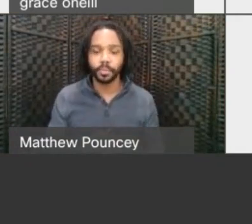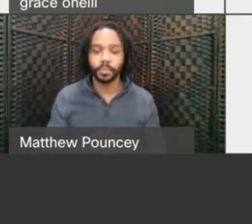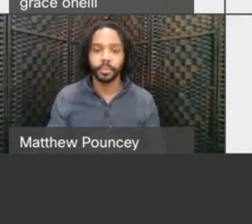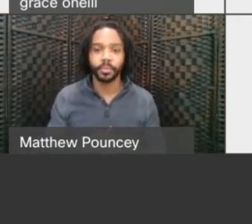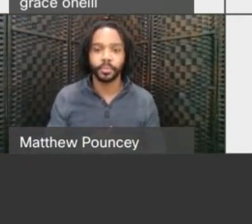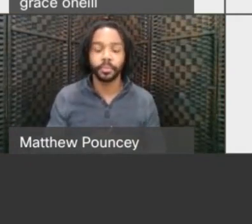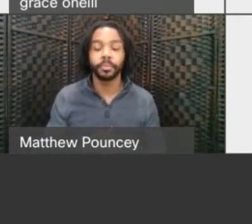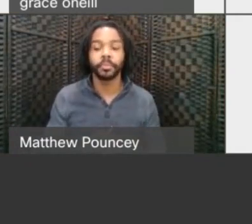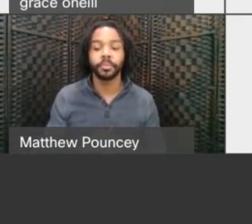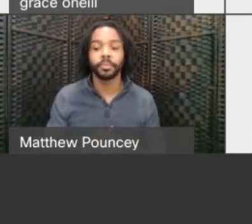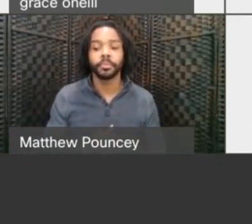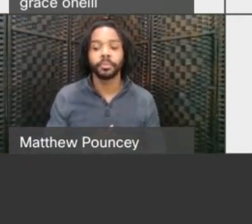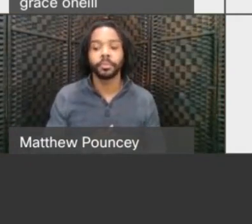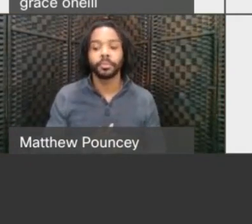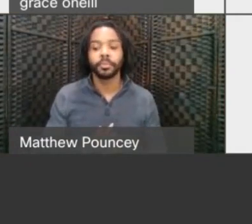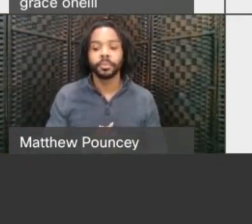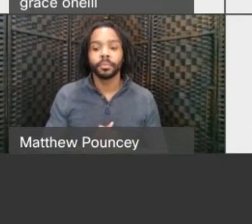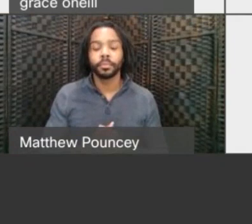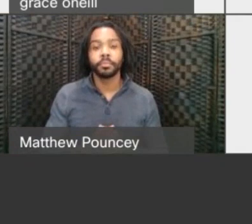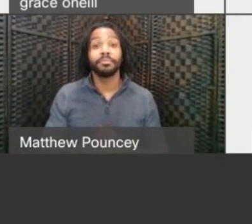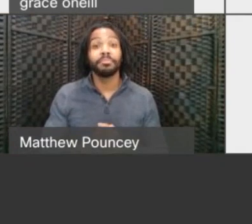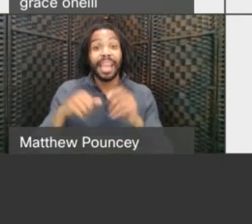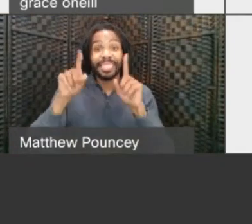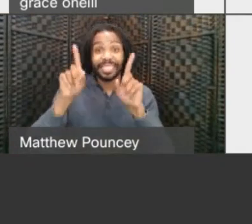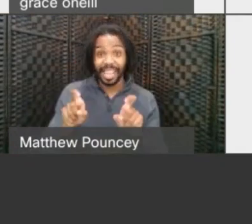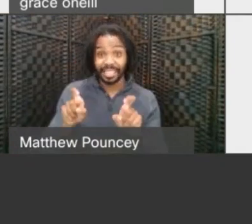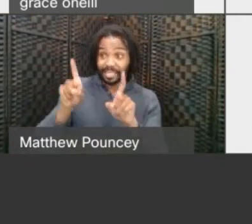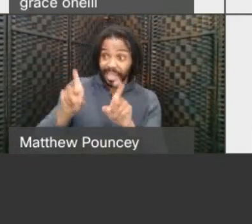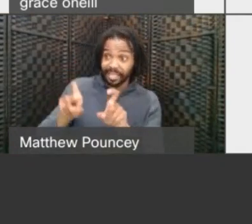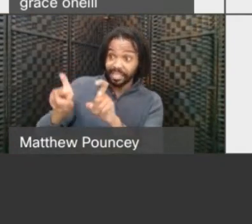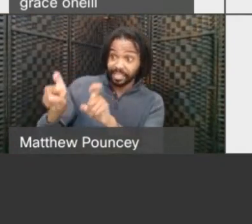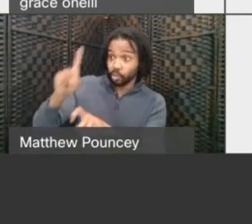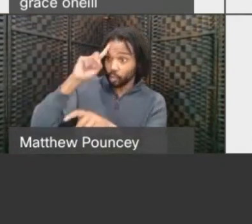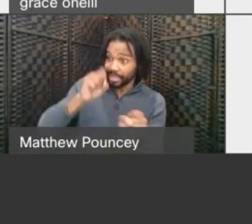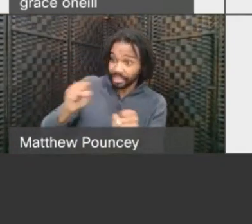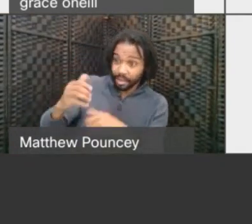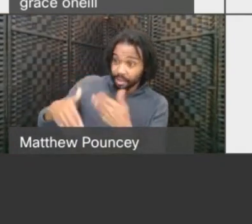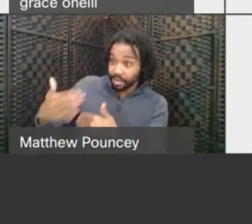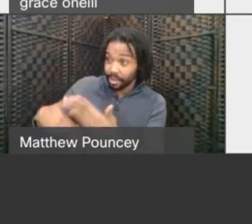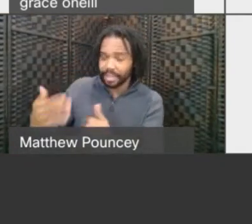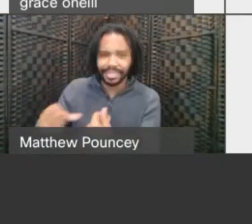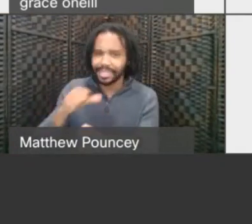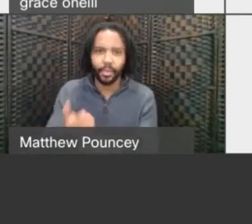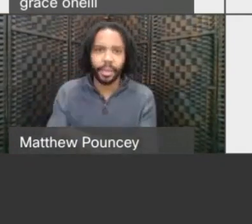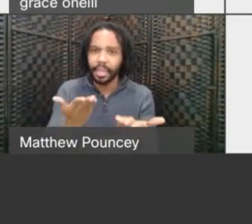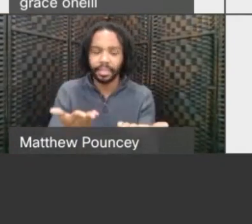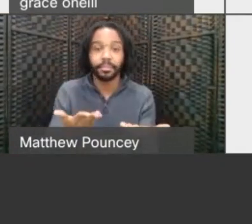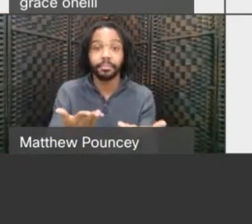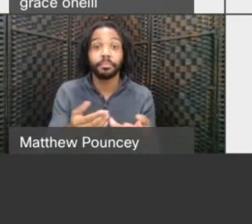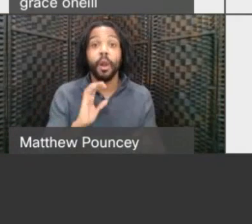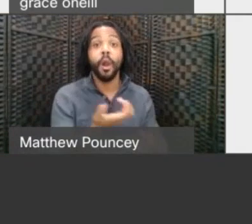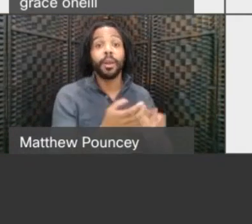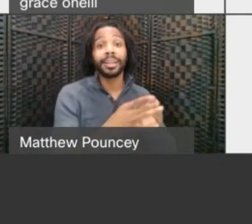a test-based strategy is not actually recommended under normal circumstances. The guidance says that as an